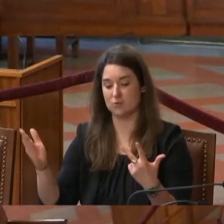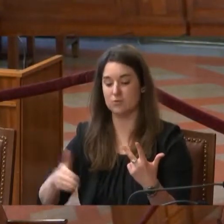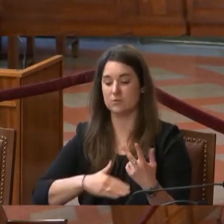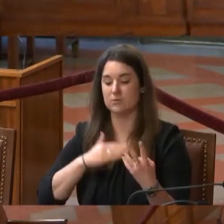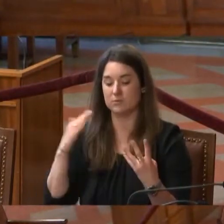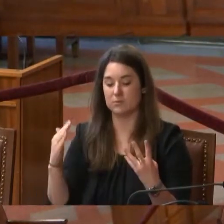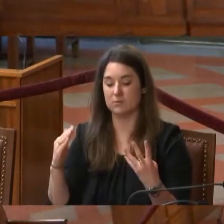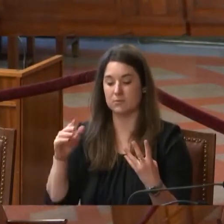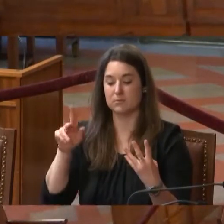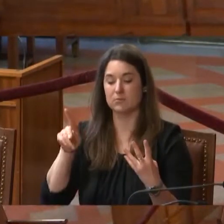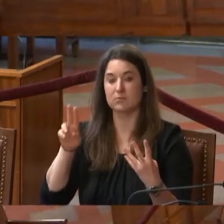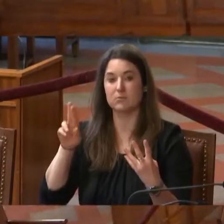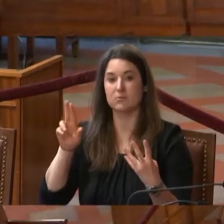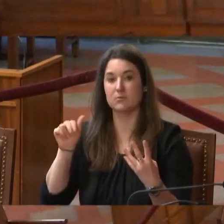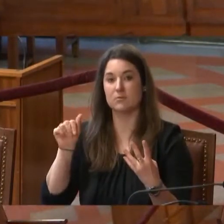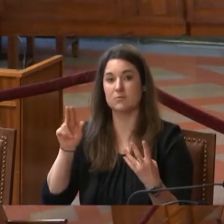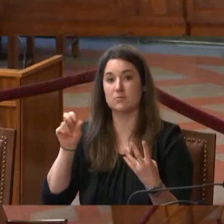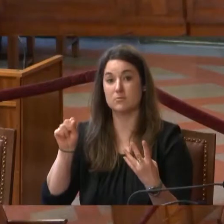Here. Mr. Kraus.